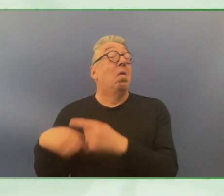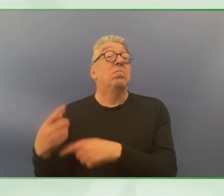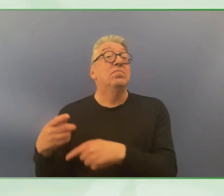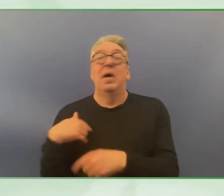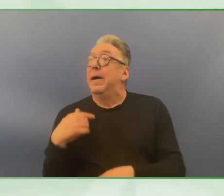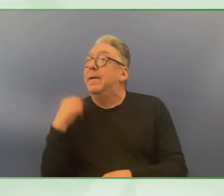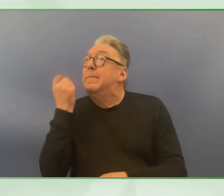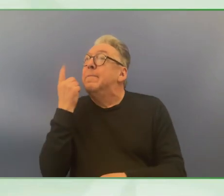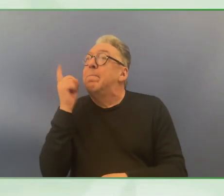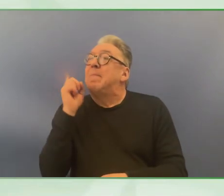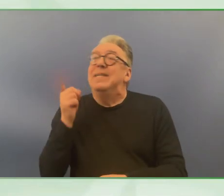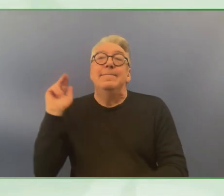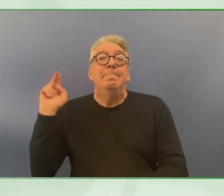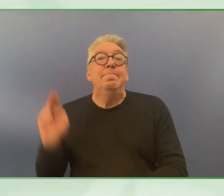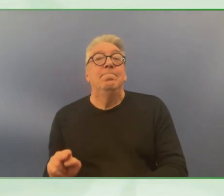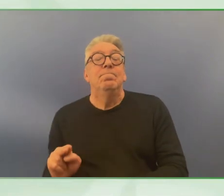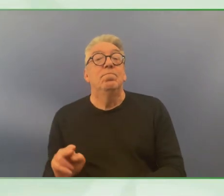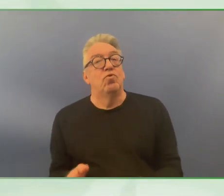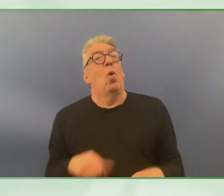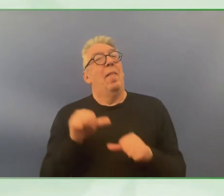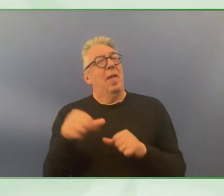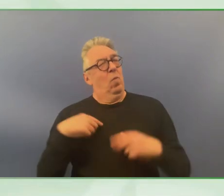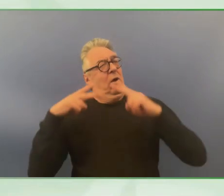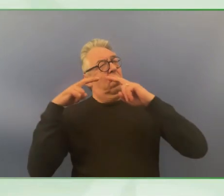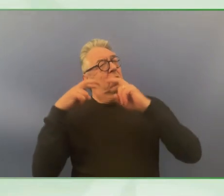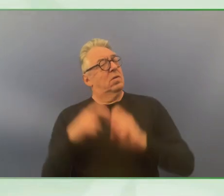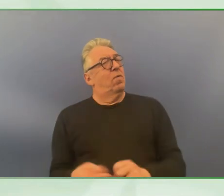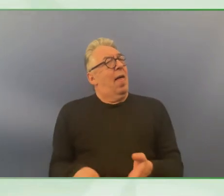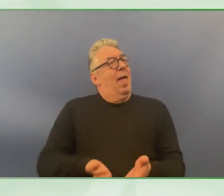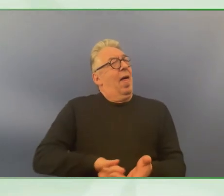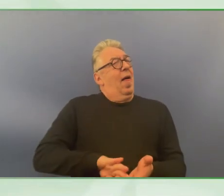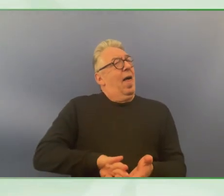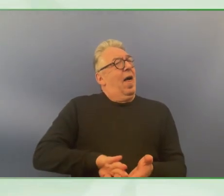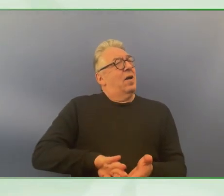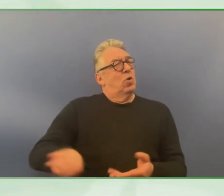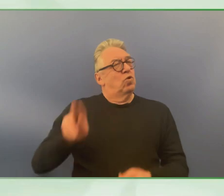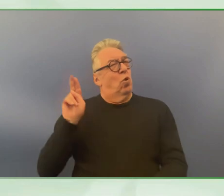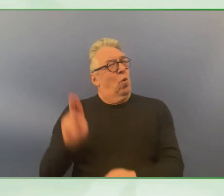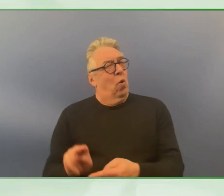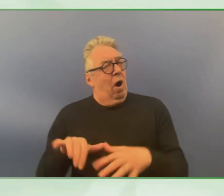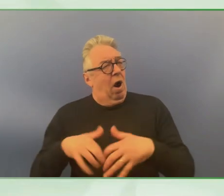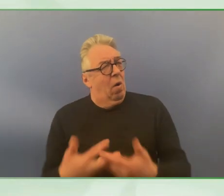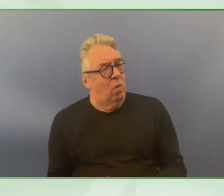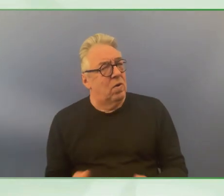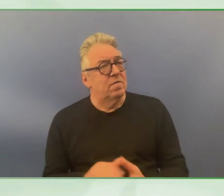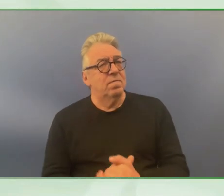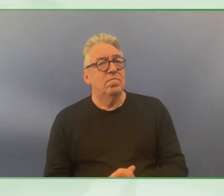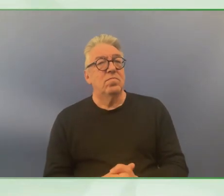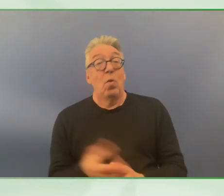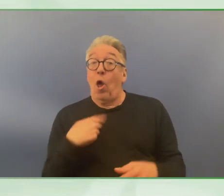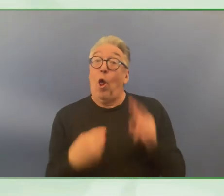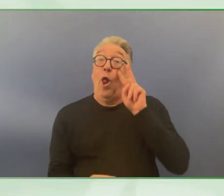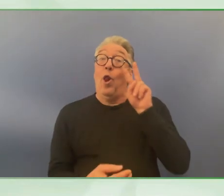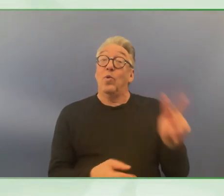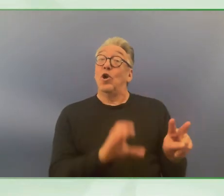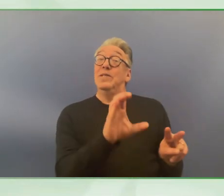look at that process in terms of the various different scopes for decarbonization, because we were